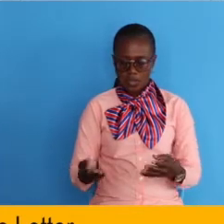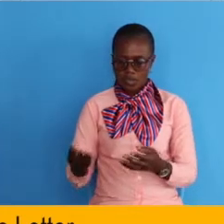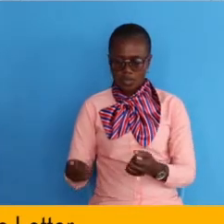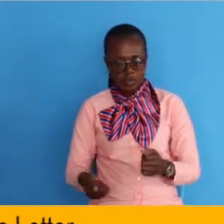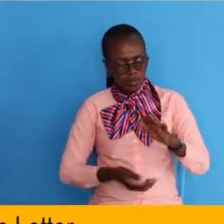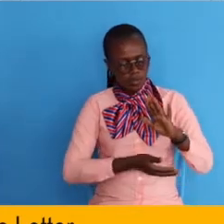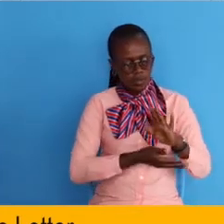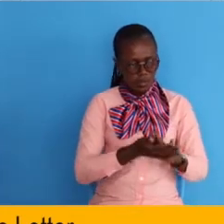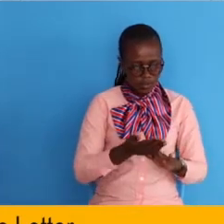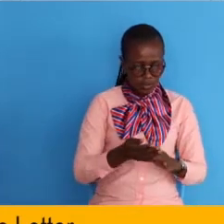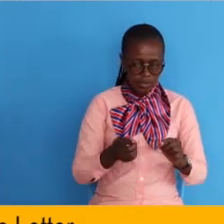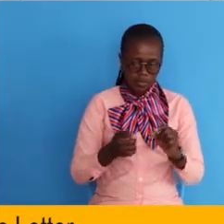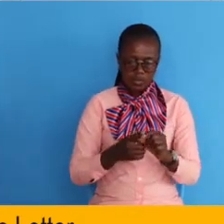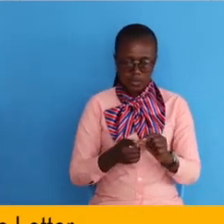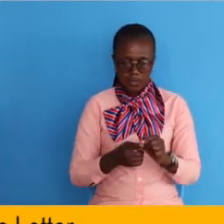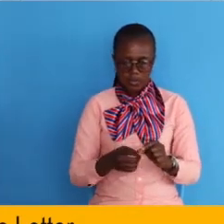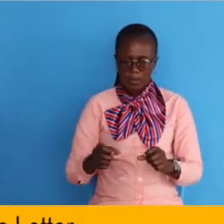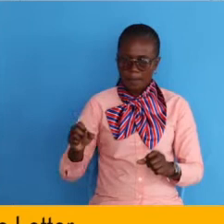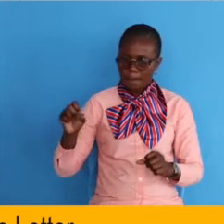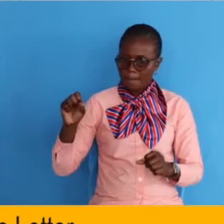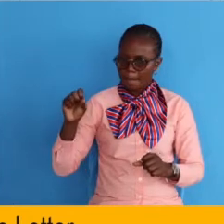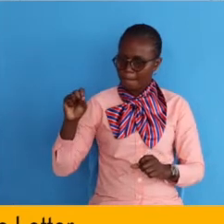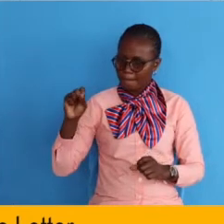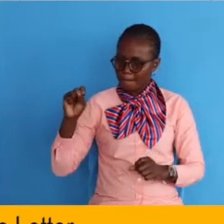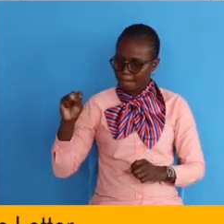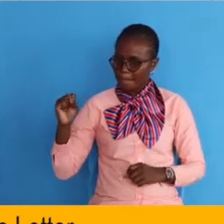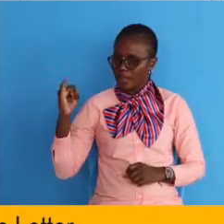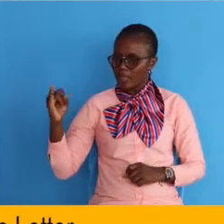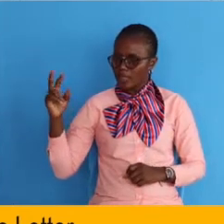it's a male, and or you can talk about madam.